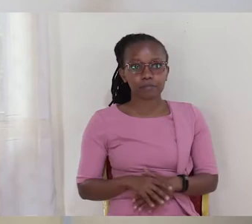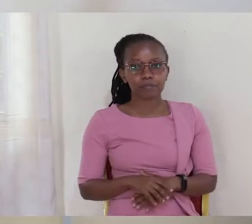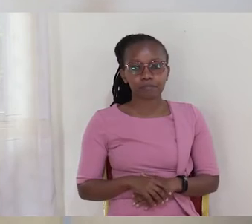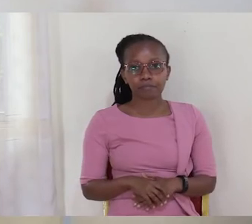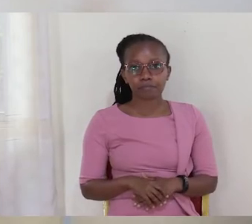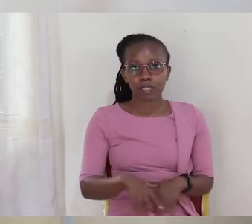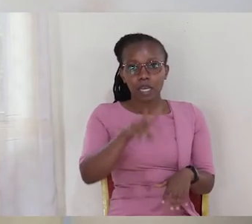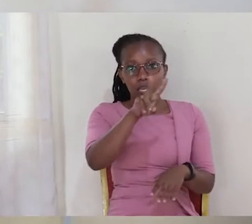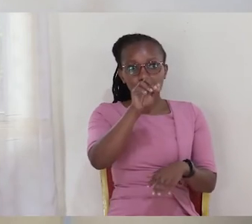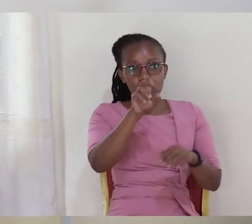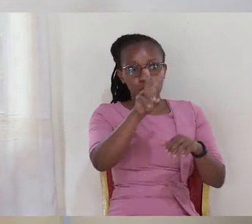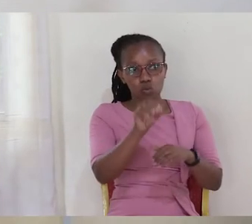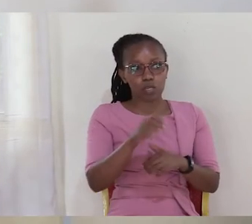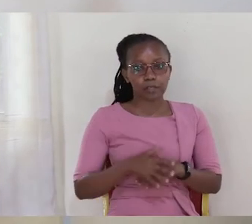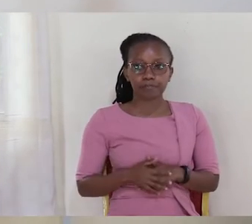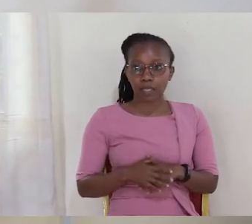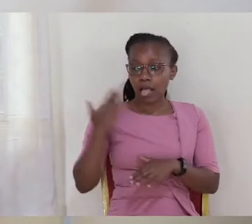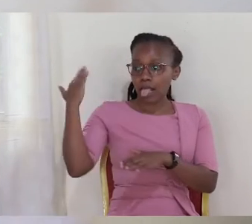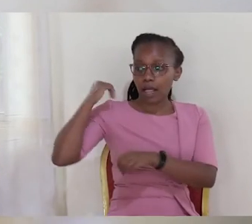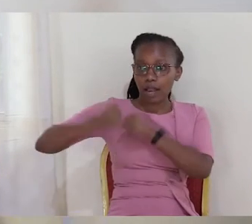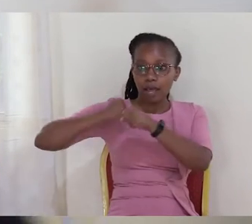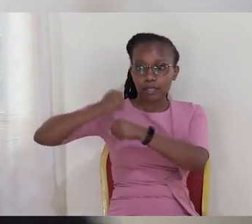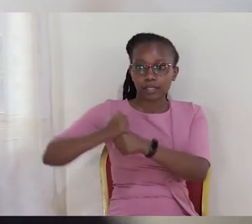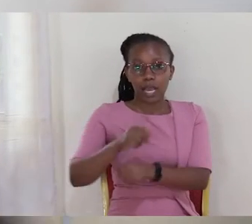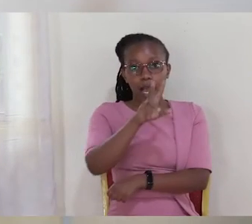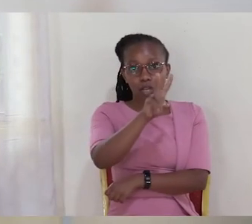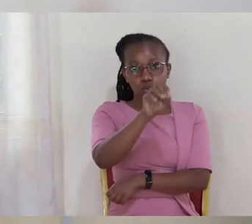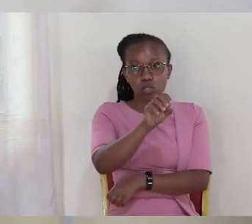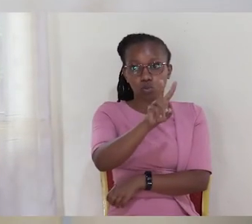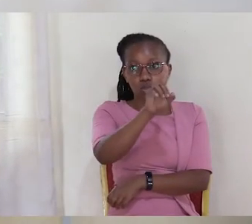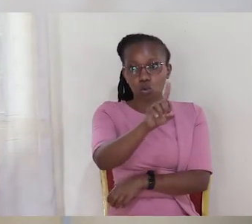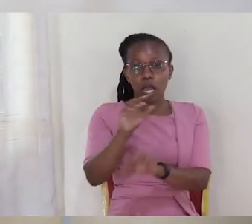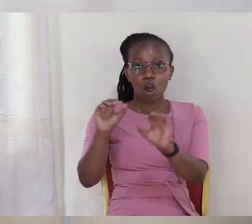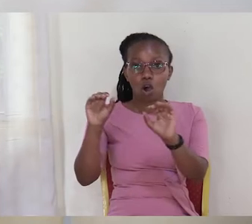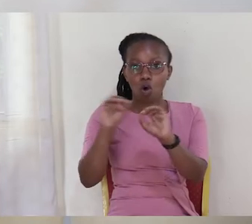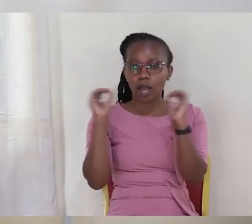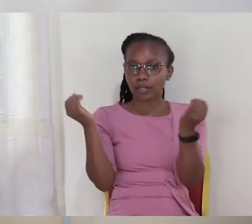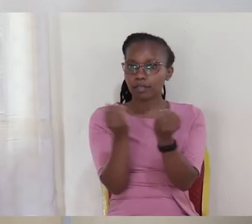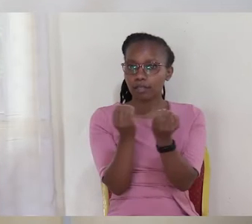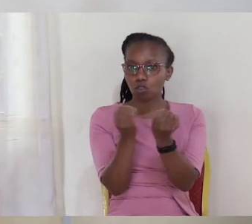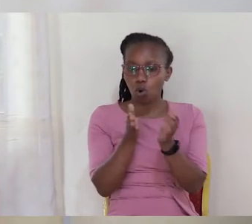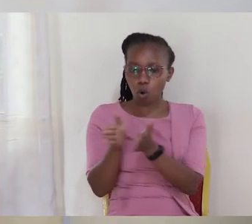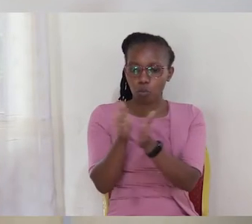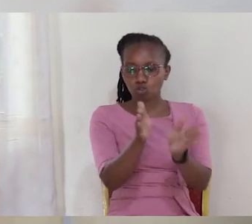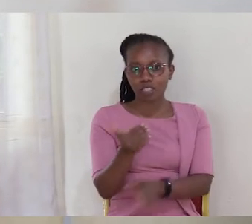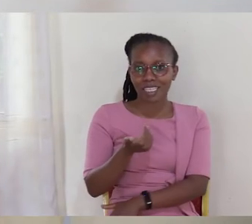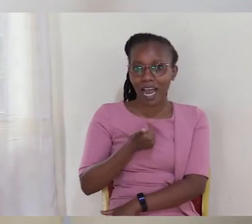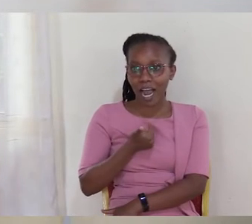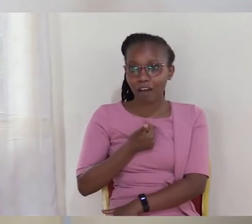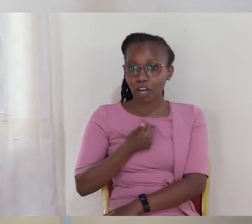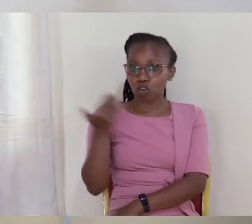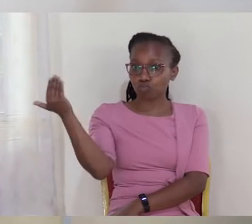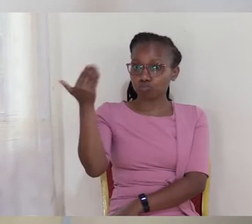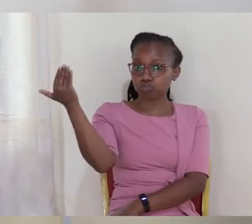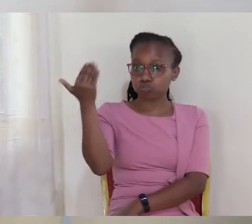starting in 2020. Last year, in 2021, our organization had the opportunity to present